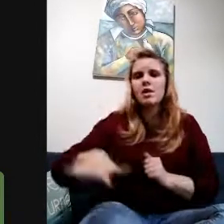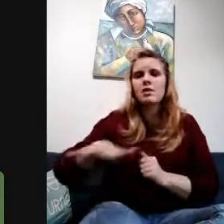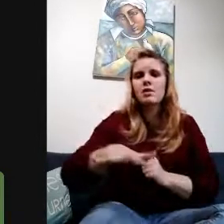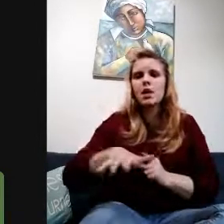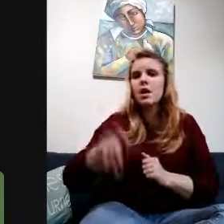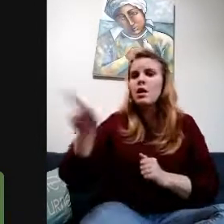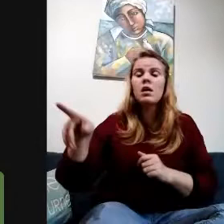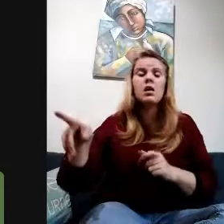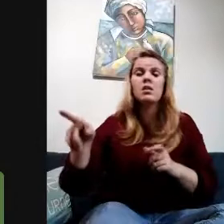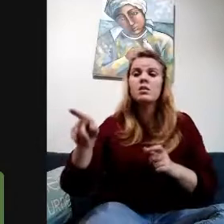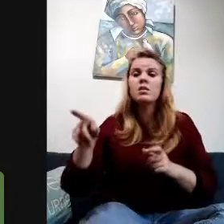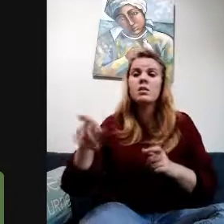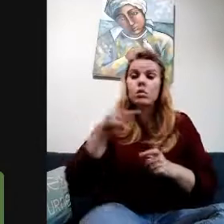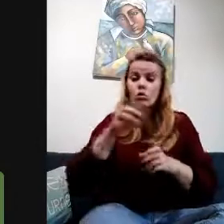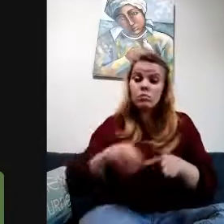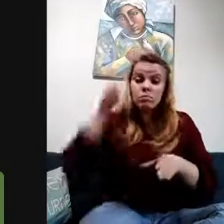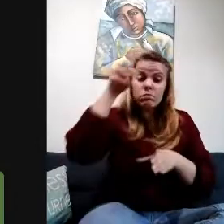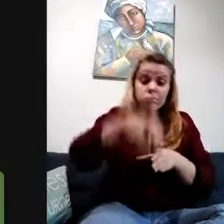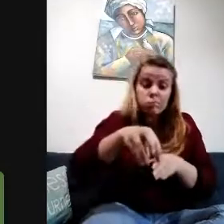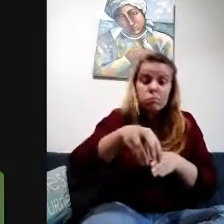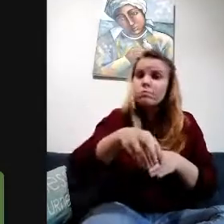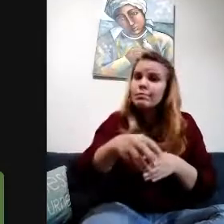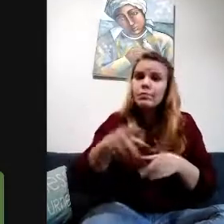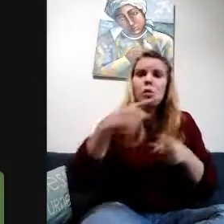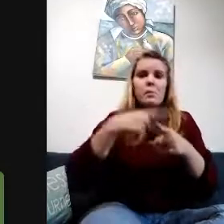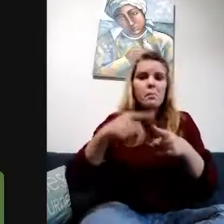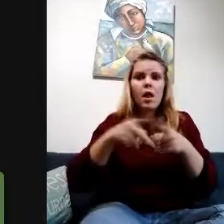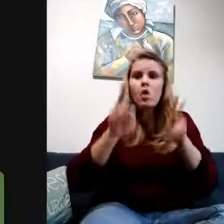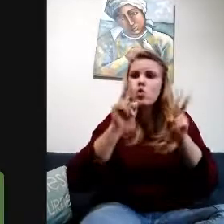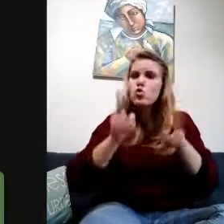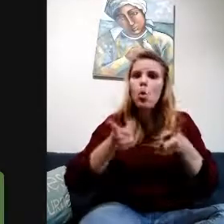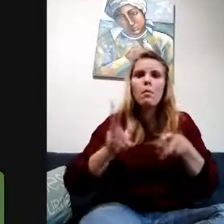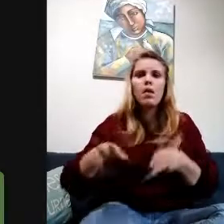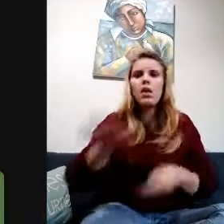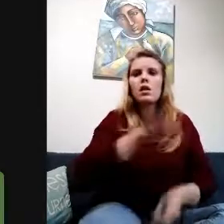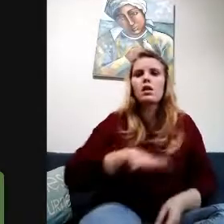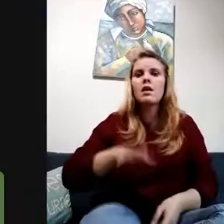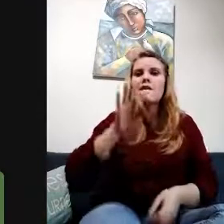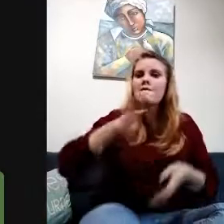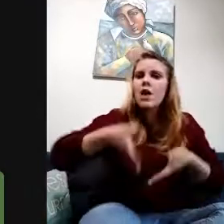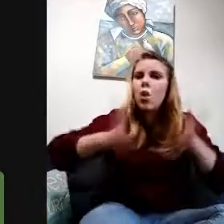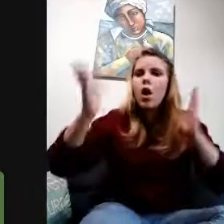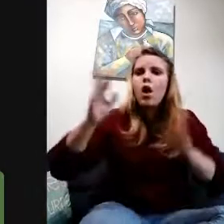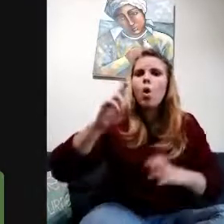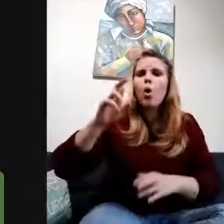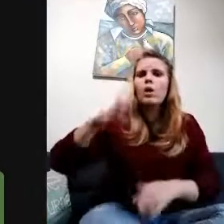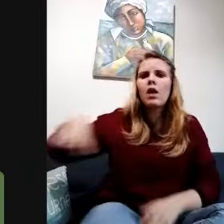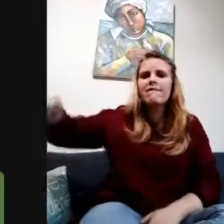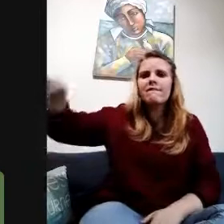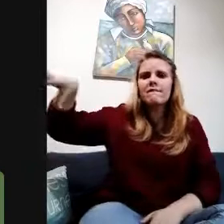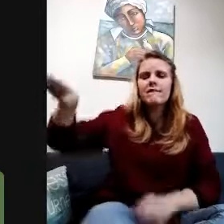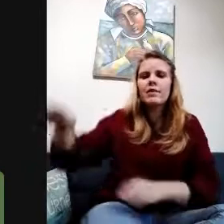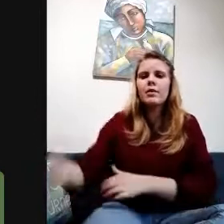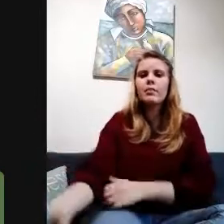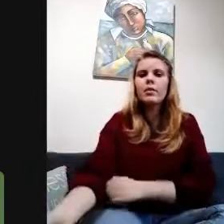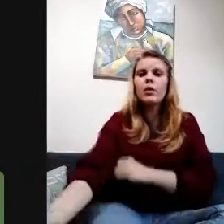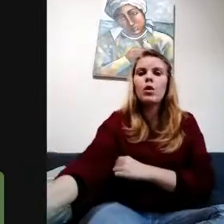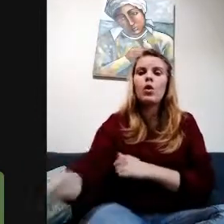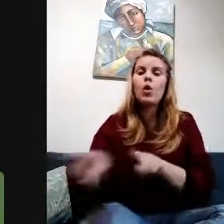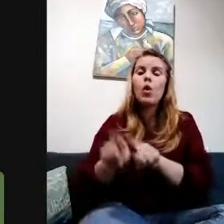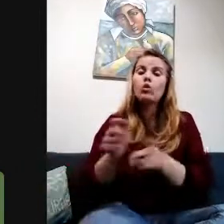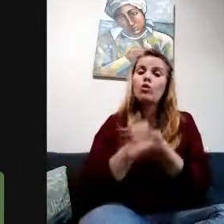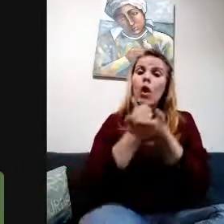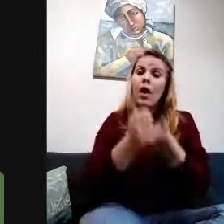land in there, you play it as if you're in the general area, fairway or rough. And it also helps you in the sense that if